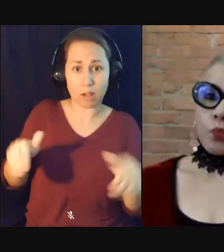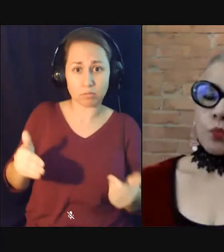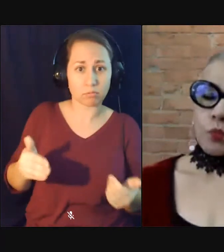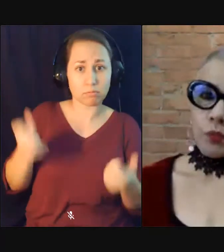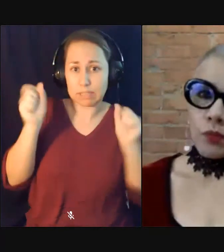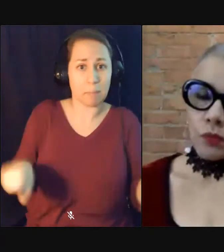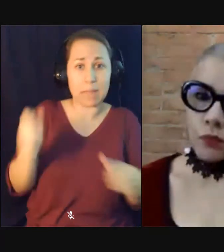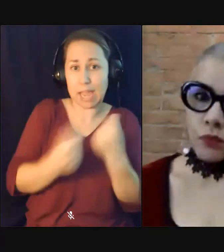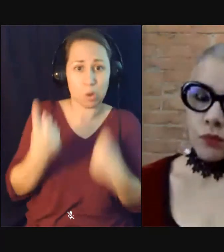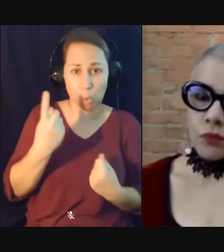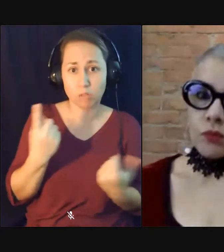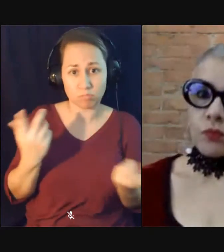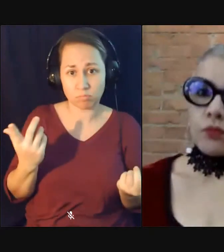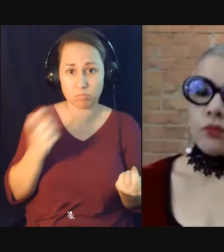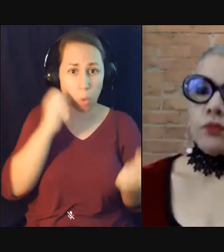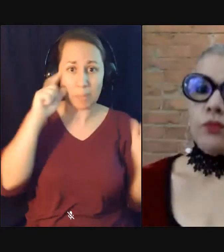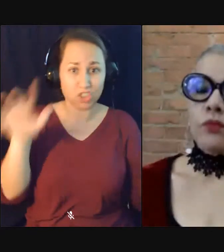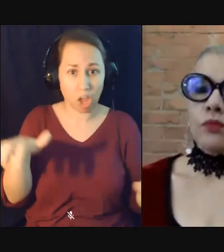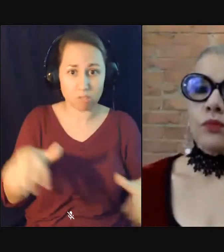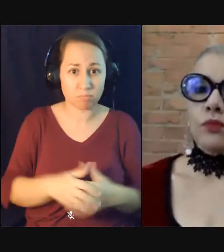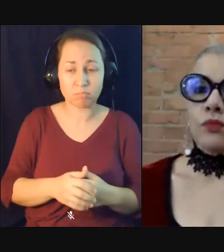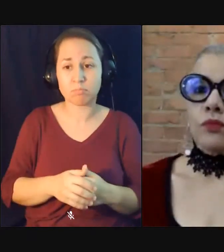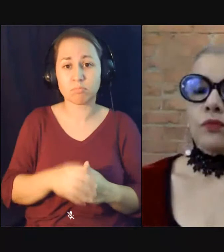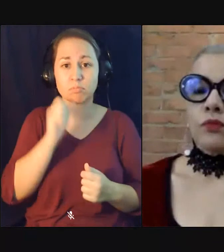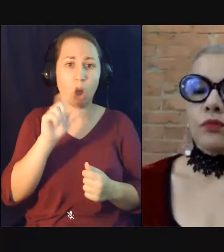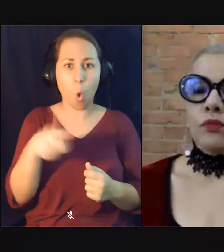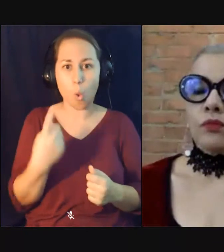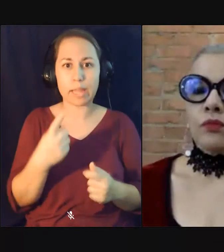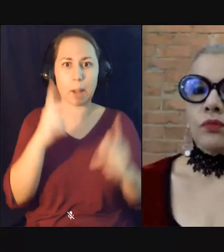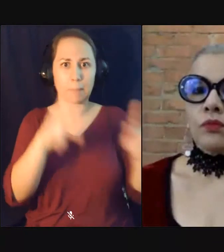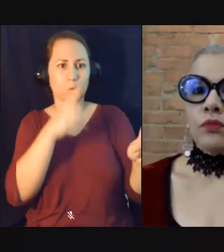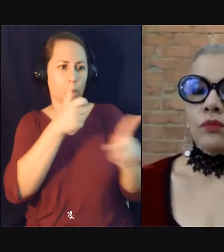anyone. It's not just the drooling,